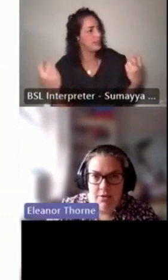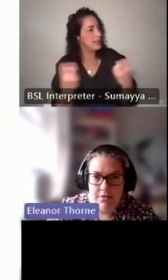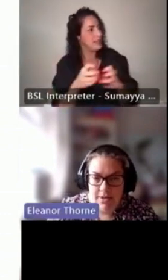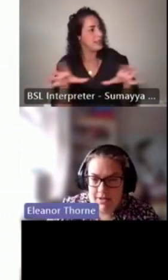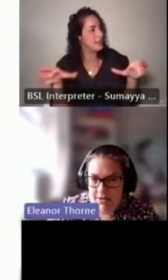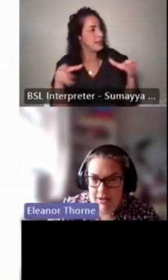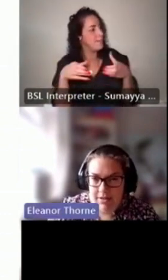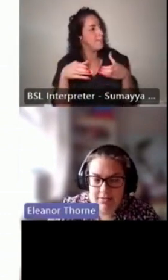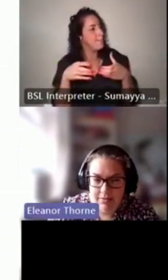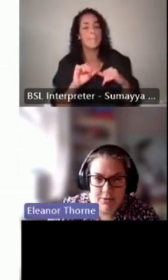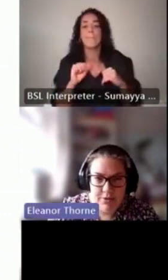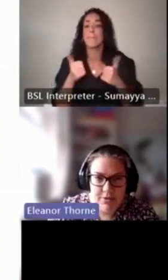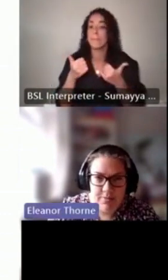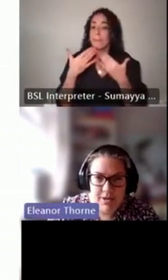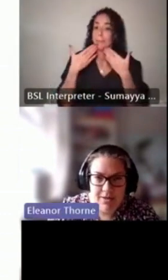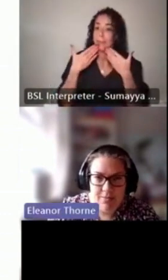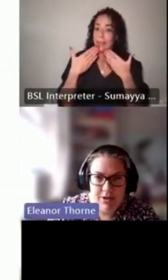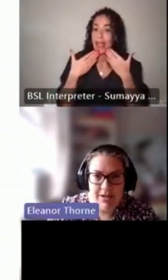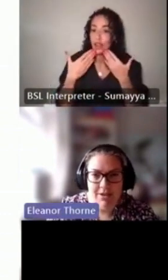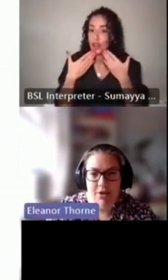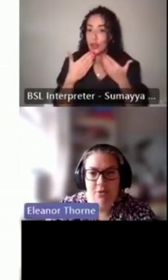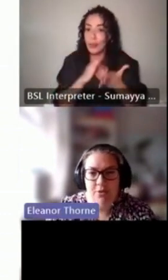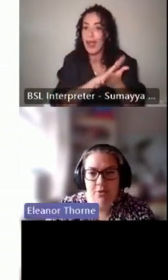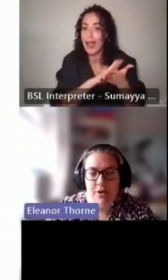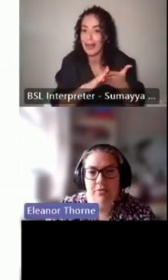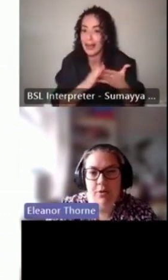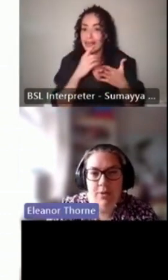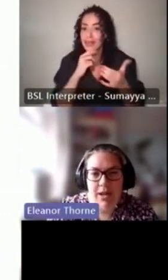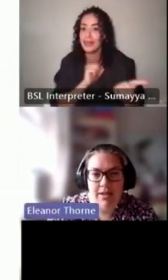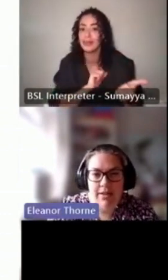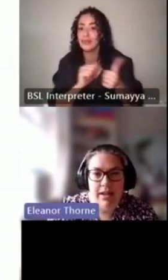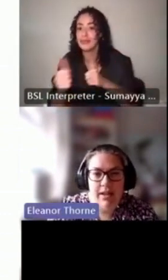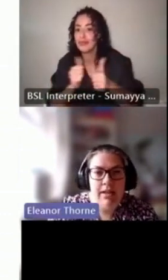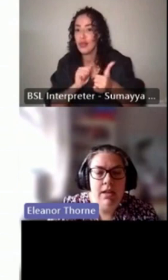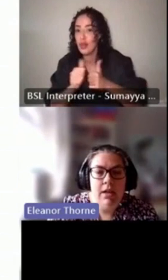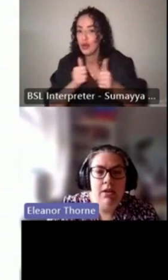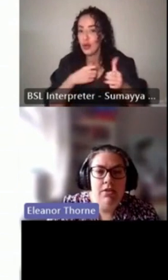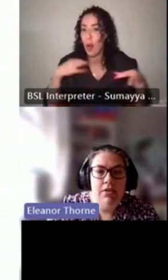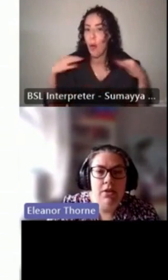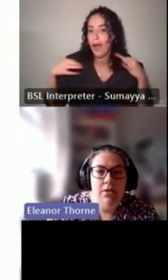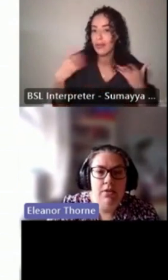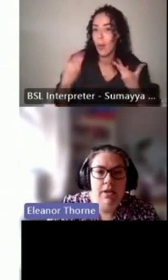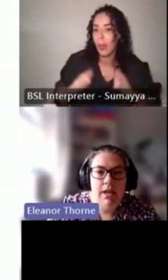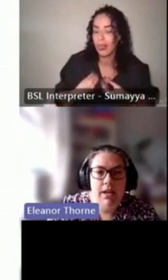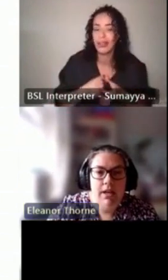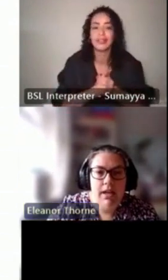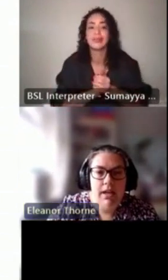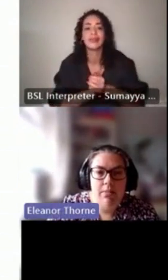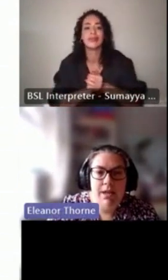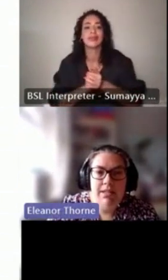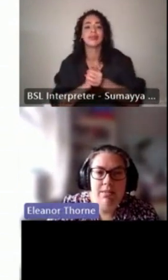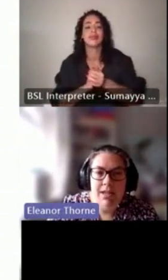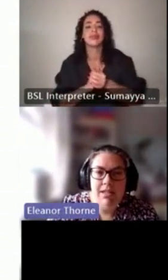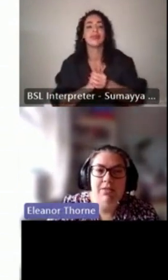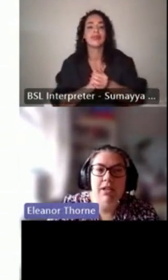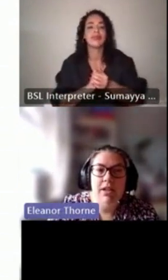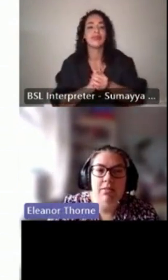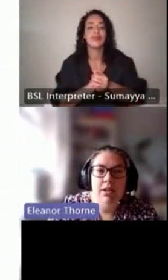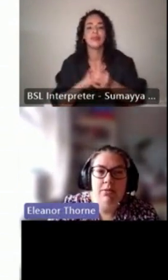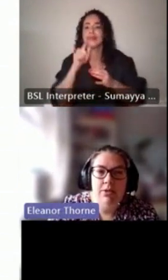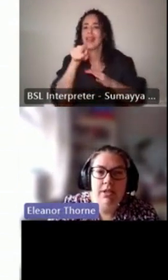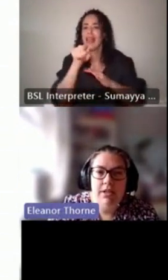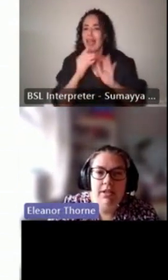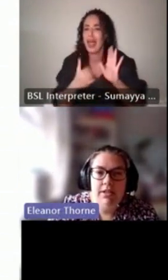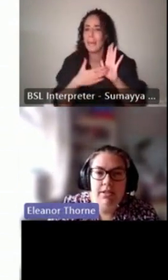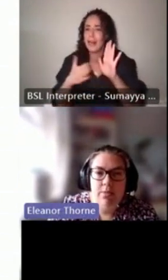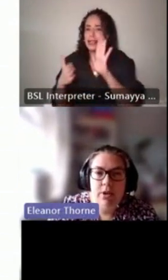Okay, so thank you, Helen, for being my co-role player there. So in the Mentimeter, I'd